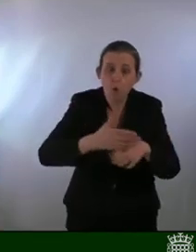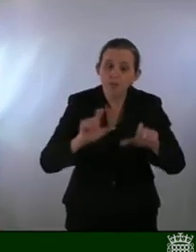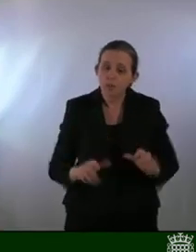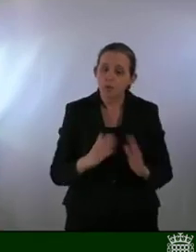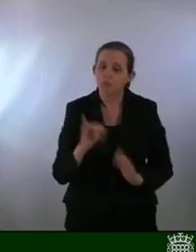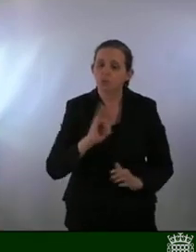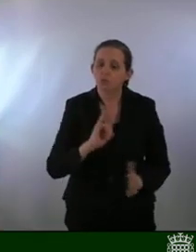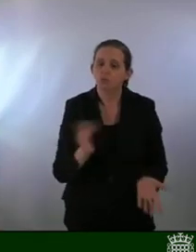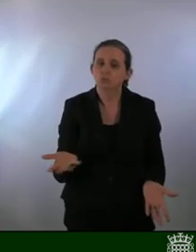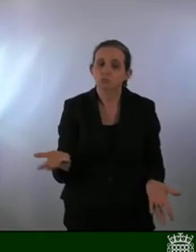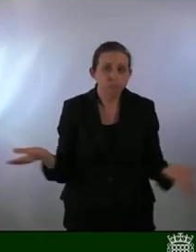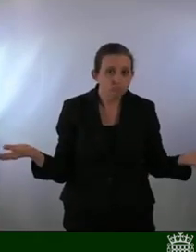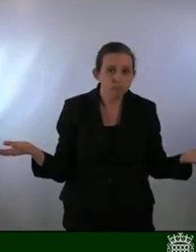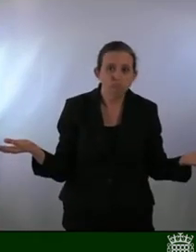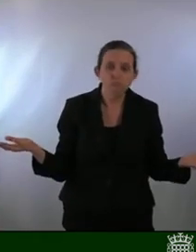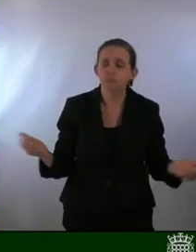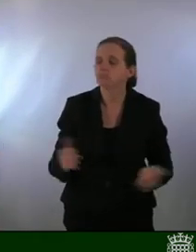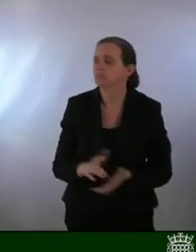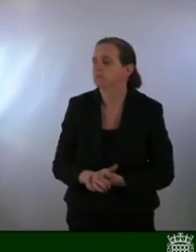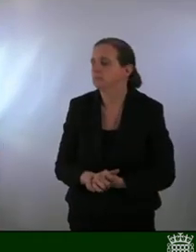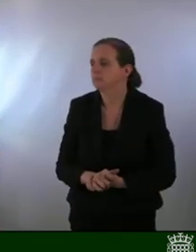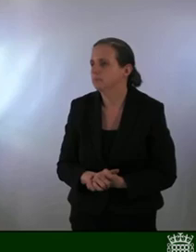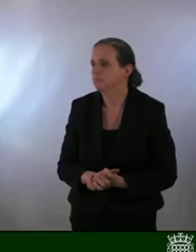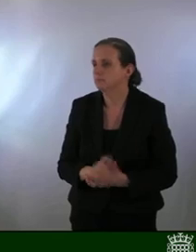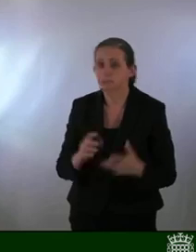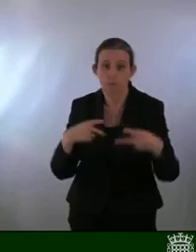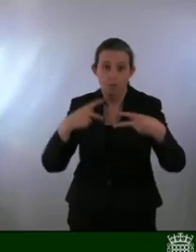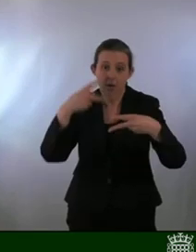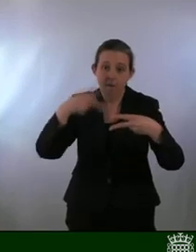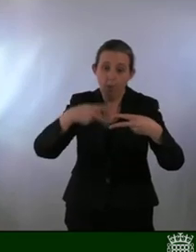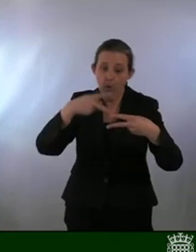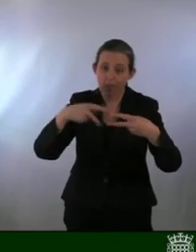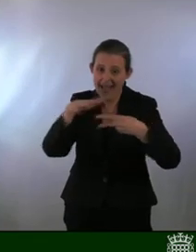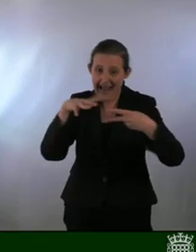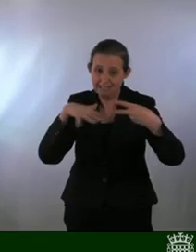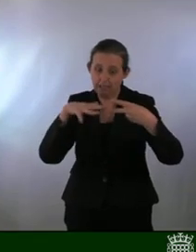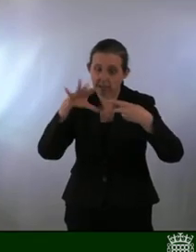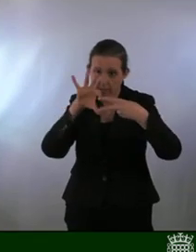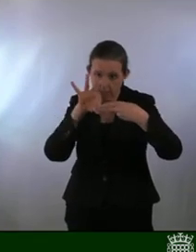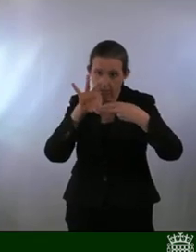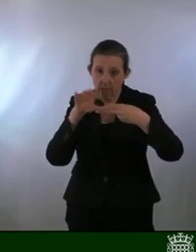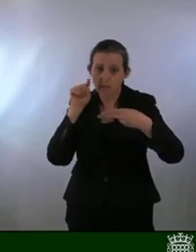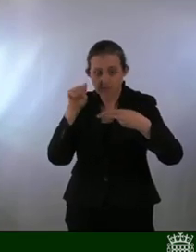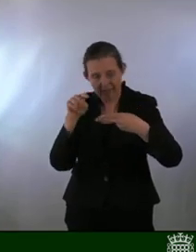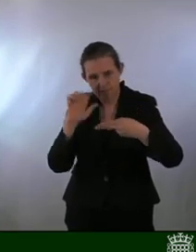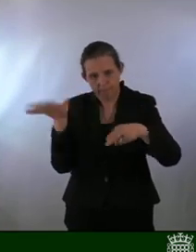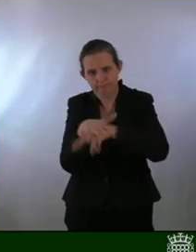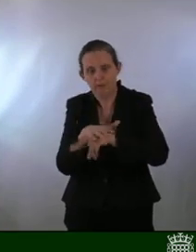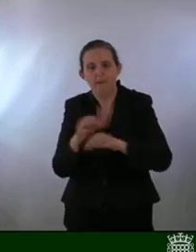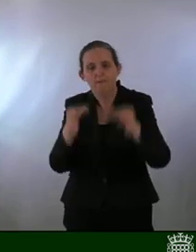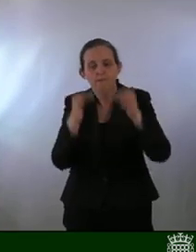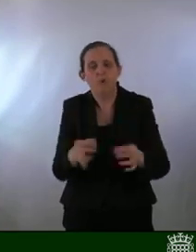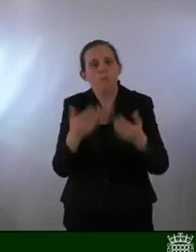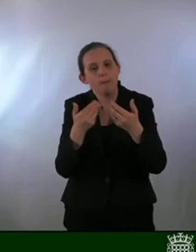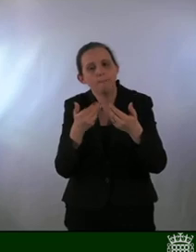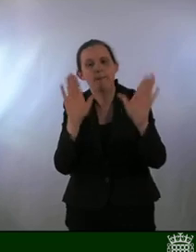I think in both cases, these cases are covered by the formal public health advice that